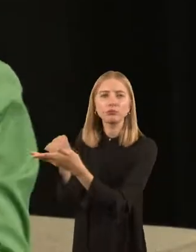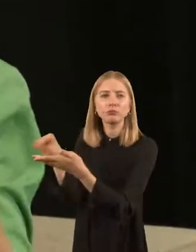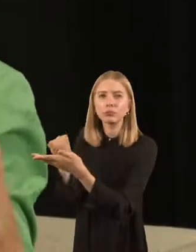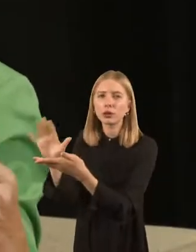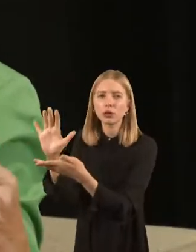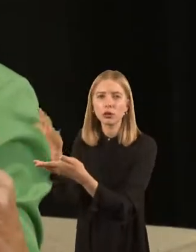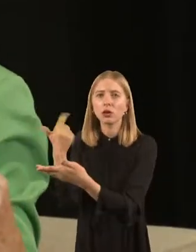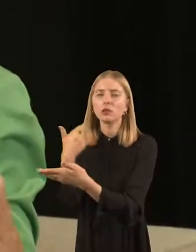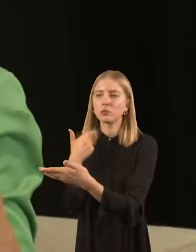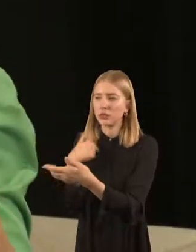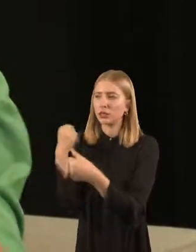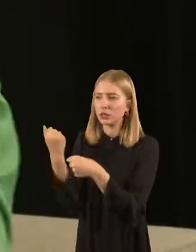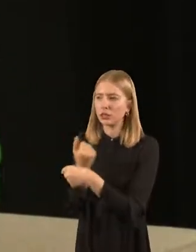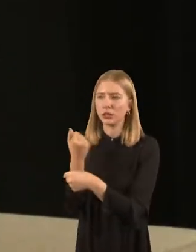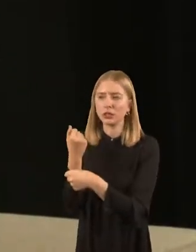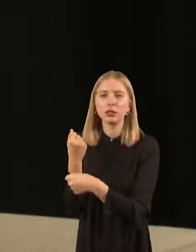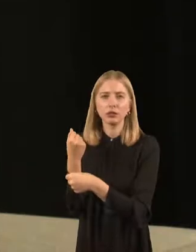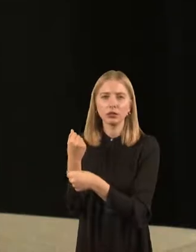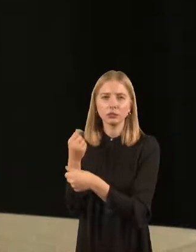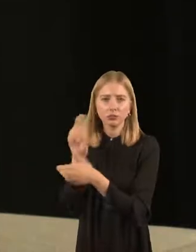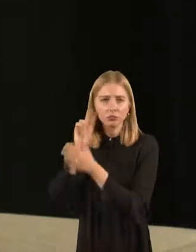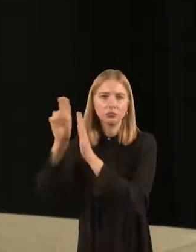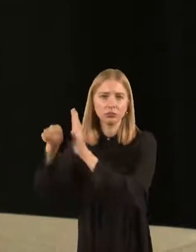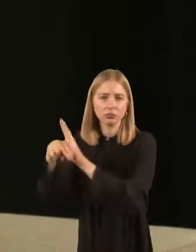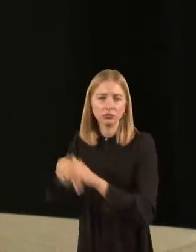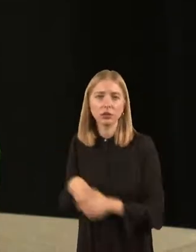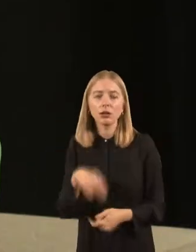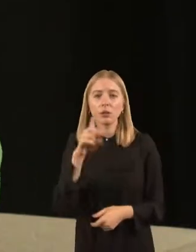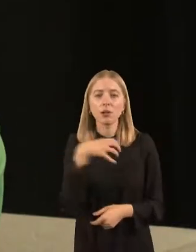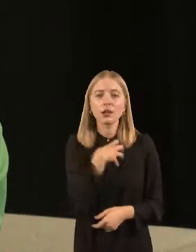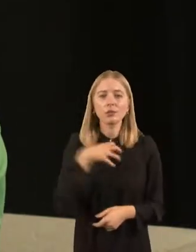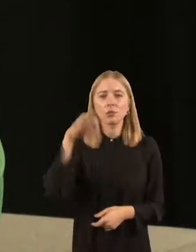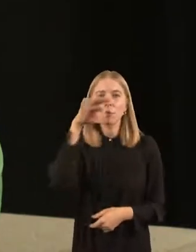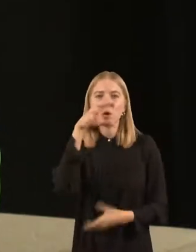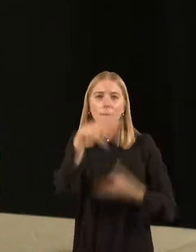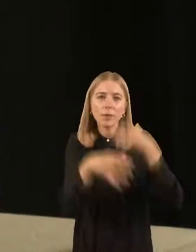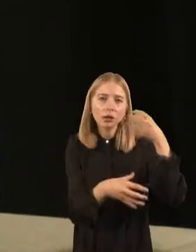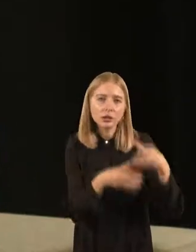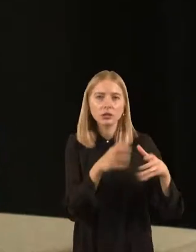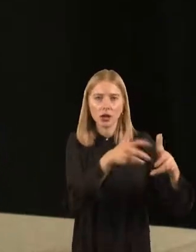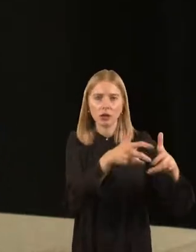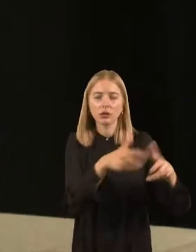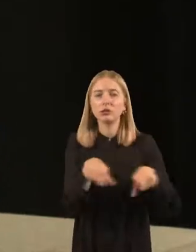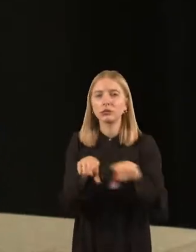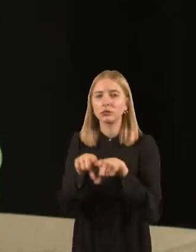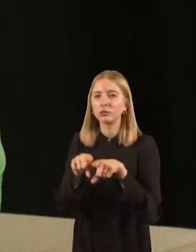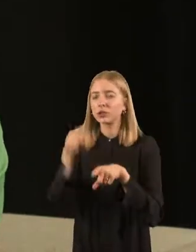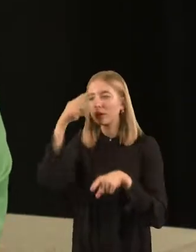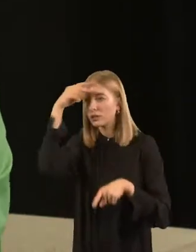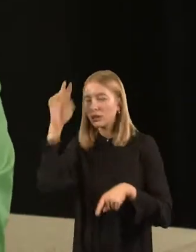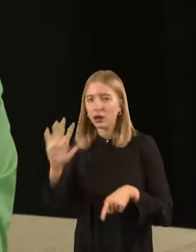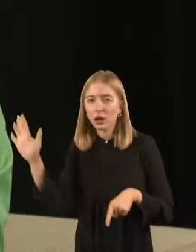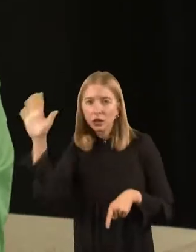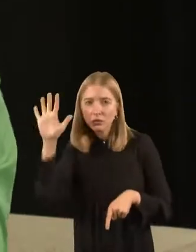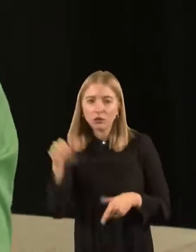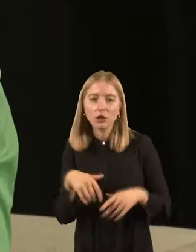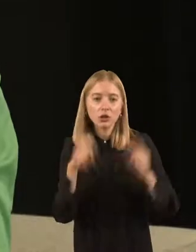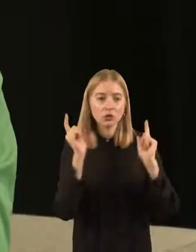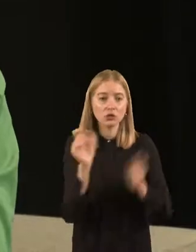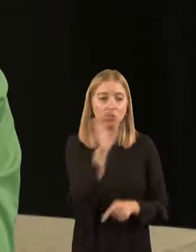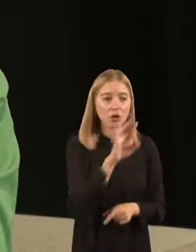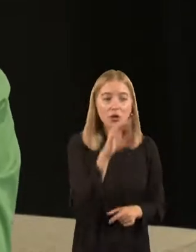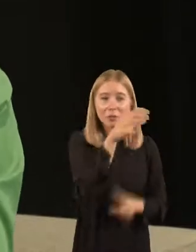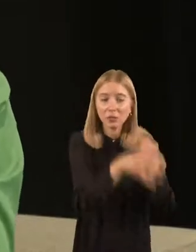and the goals that the environmental policy is raising. And